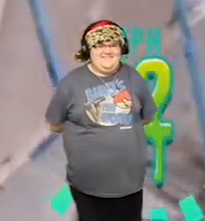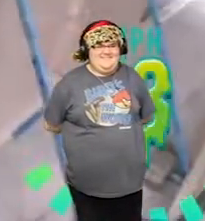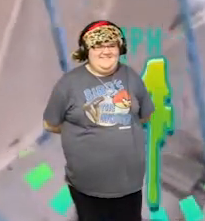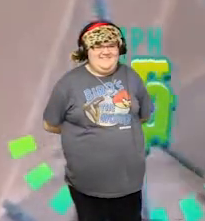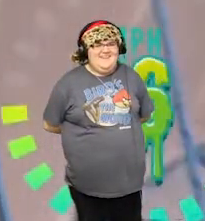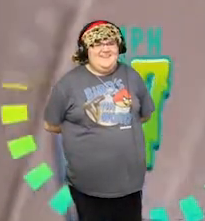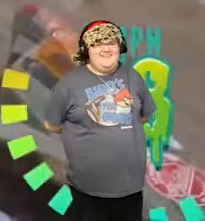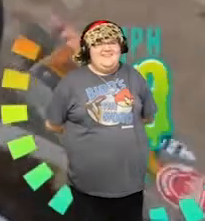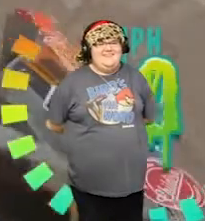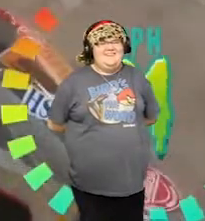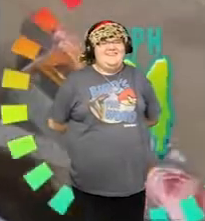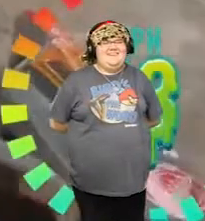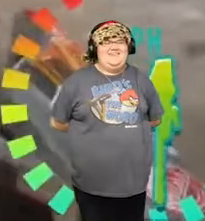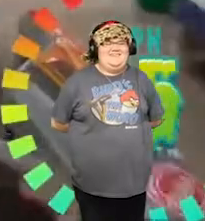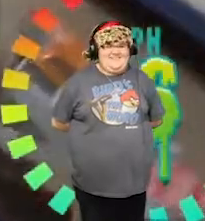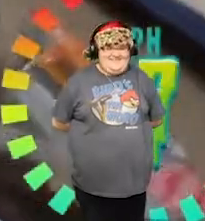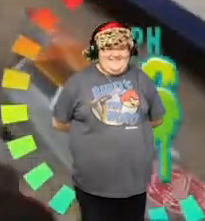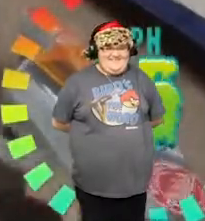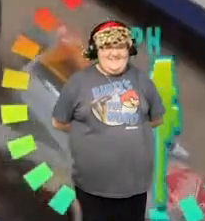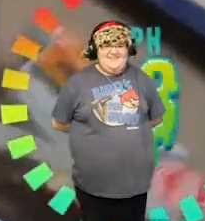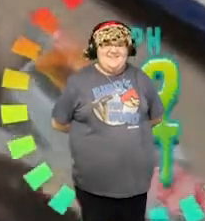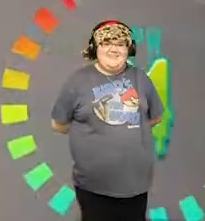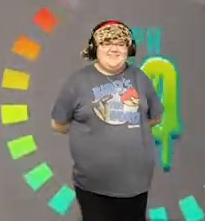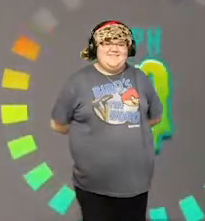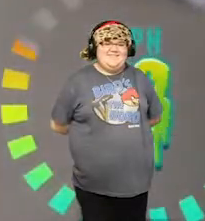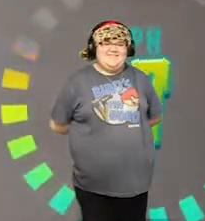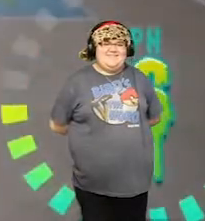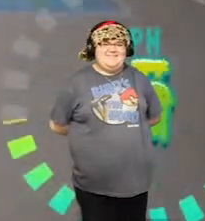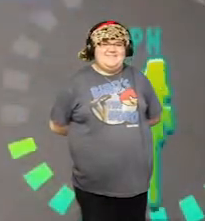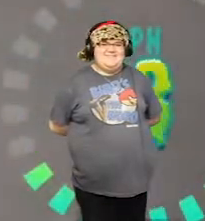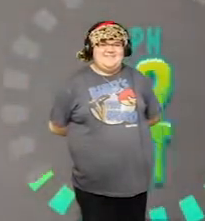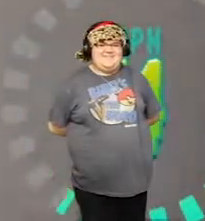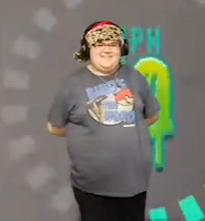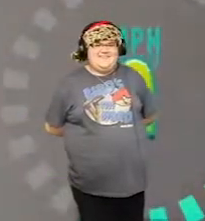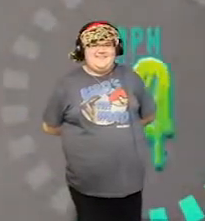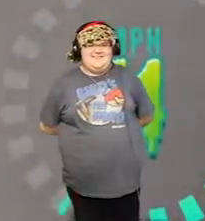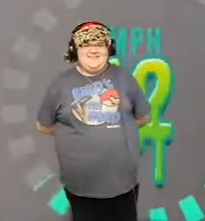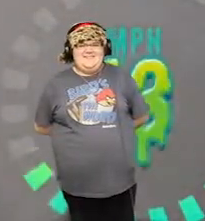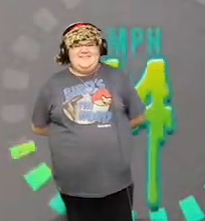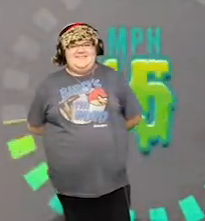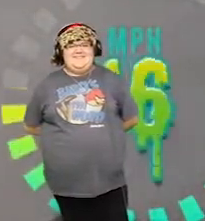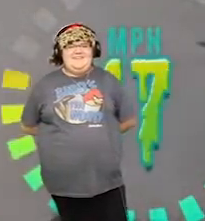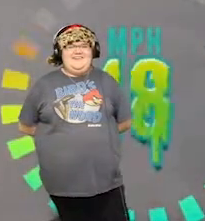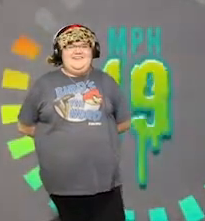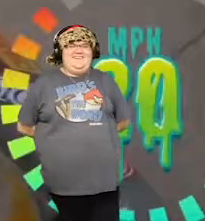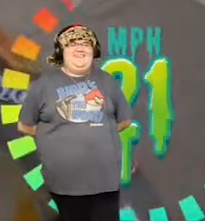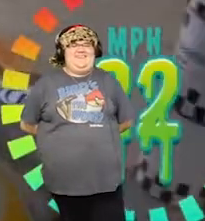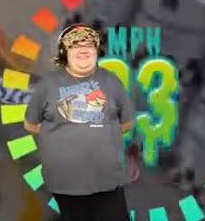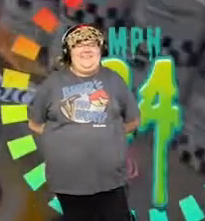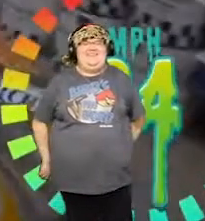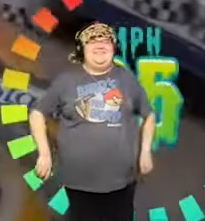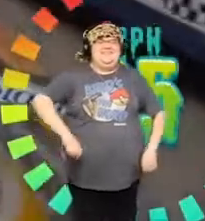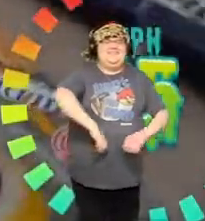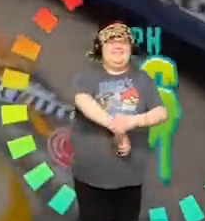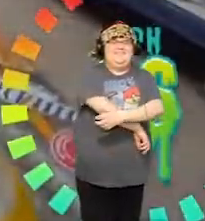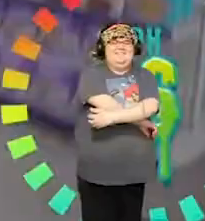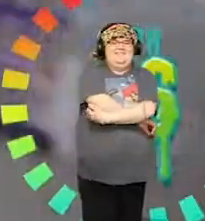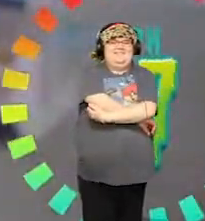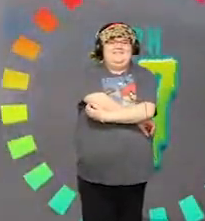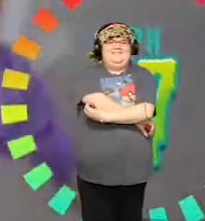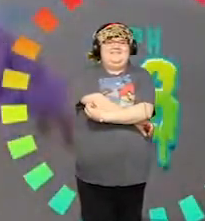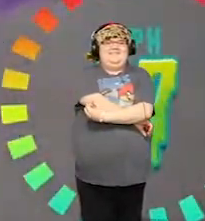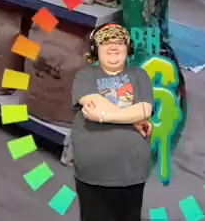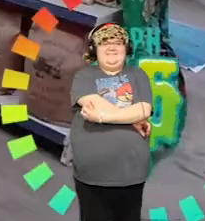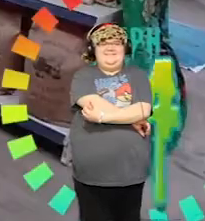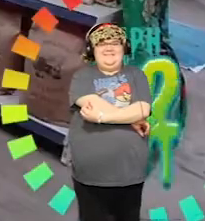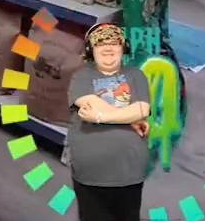bro. Yeah, man, something like that. He's going to crash, reverse, then crash again, then reverse, then go to bed, then carry on the race. Yeah. He's avoided the beans. Fair play. That